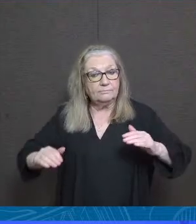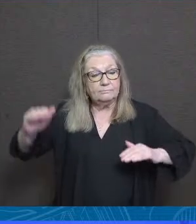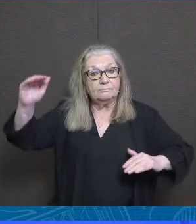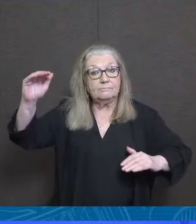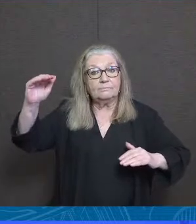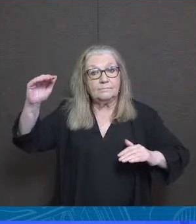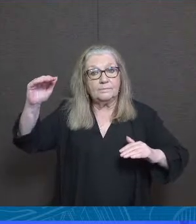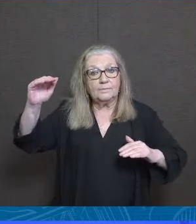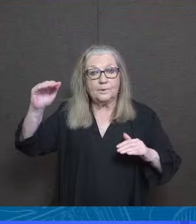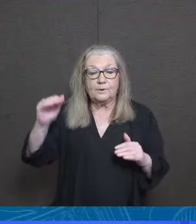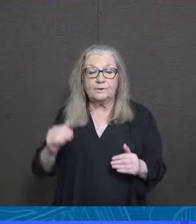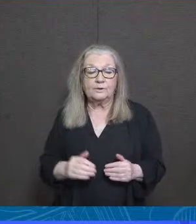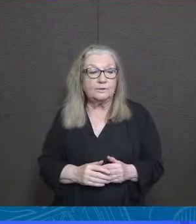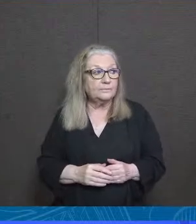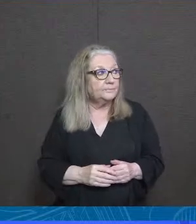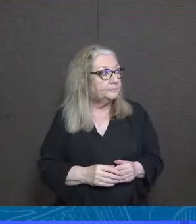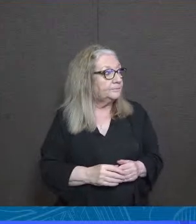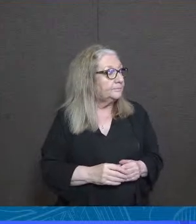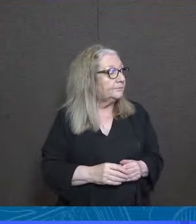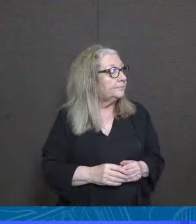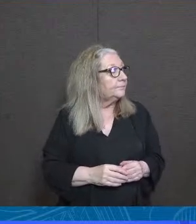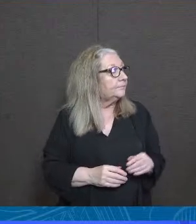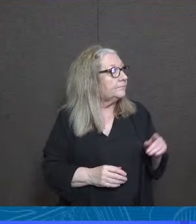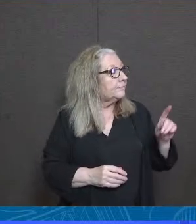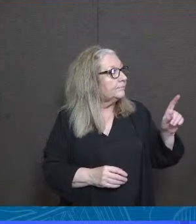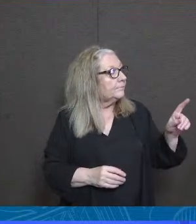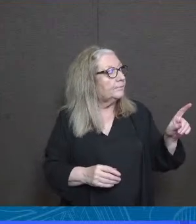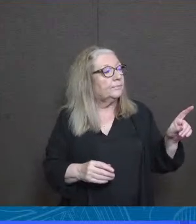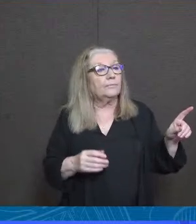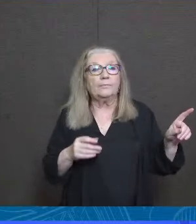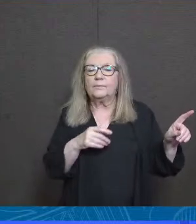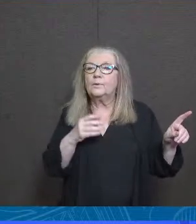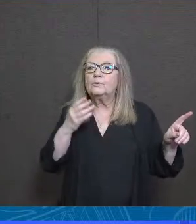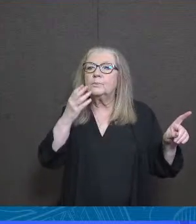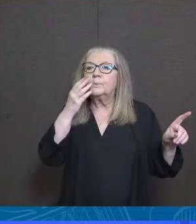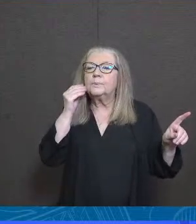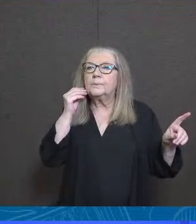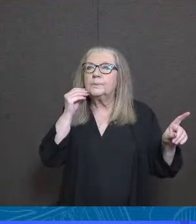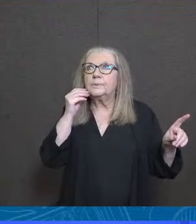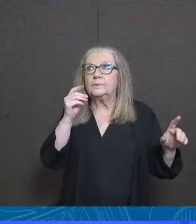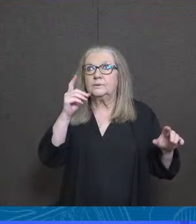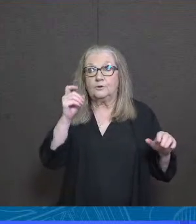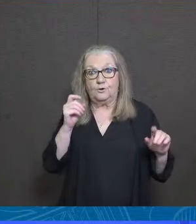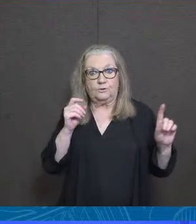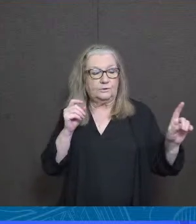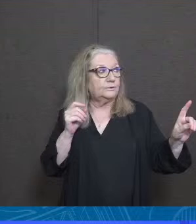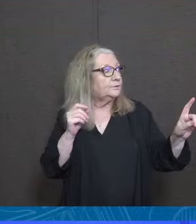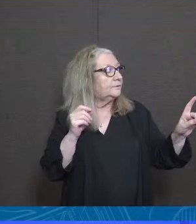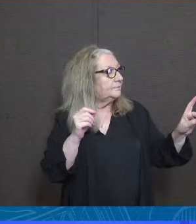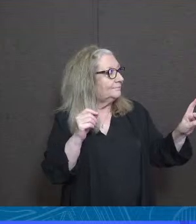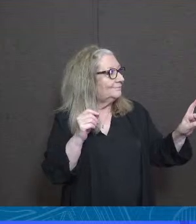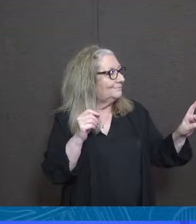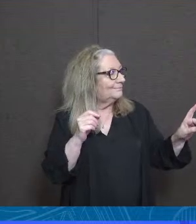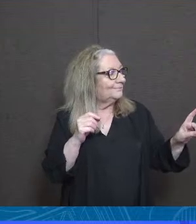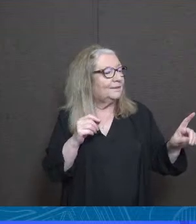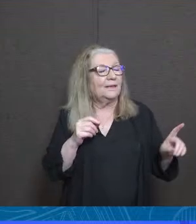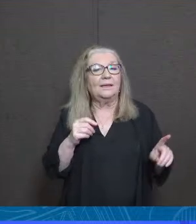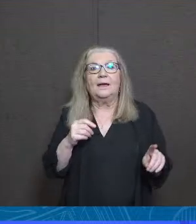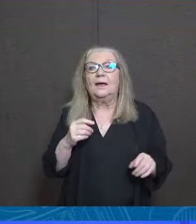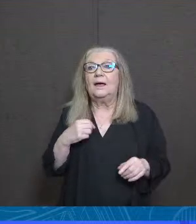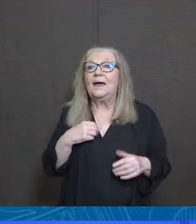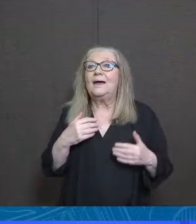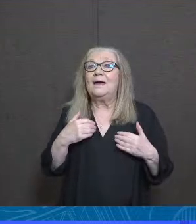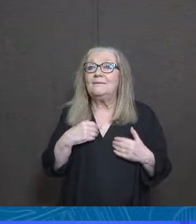This is the recently started AI projects in the OST Pag-asa. One is AI for RP,